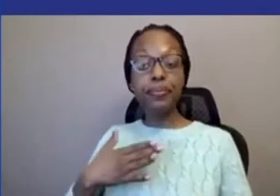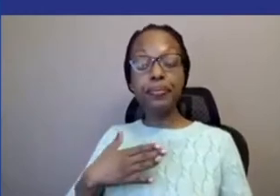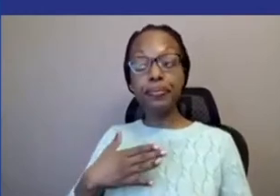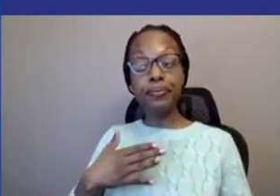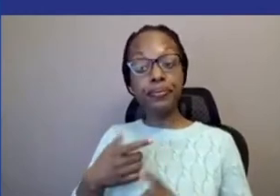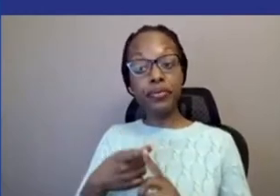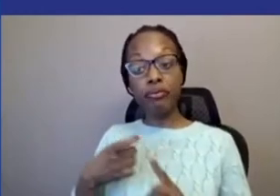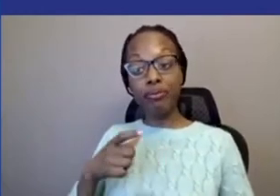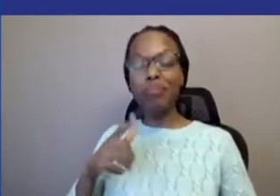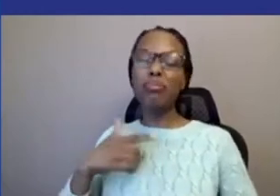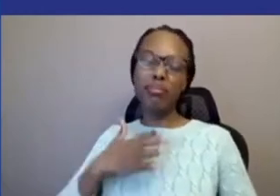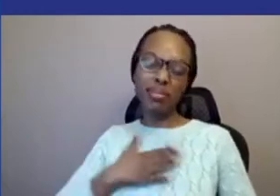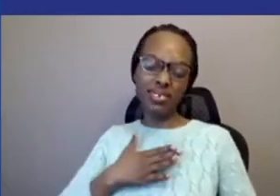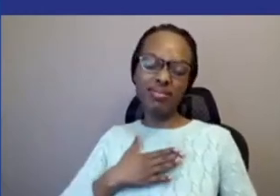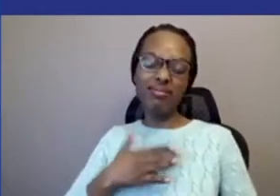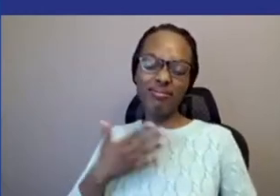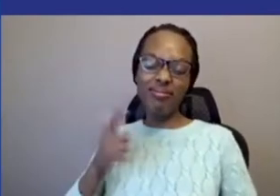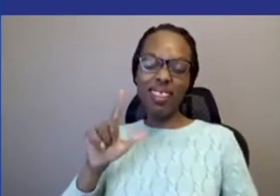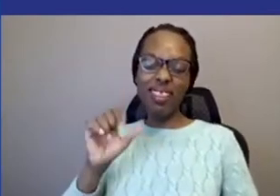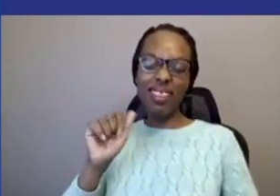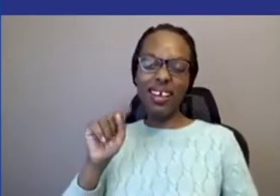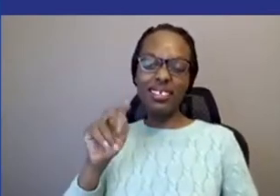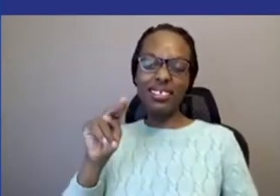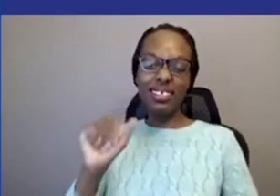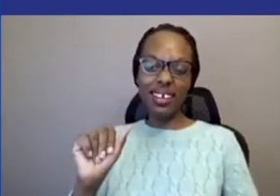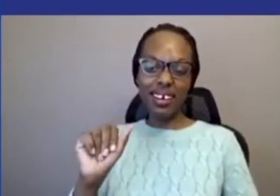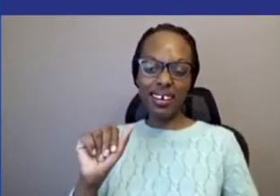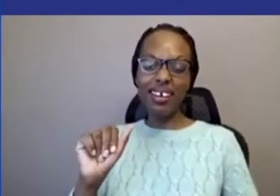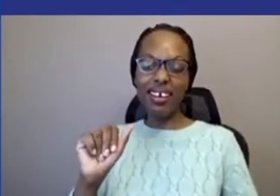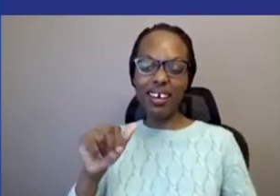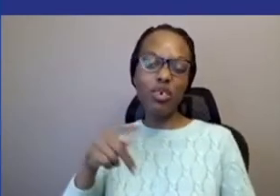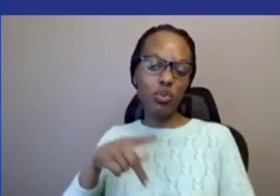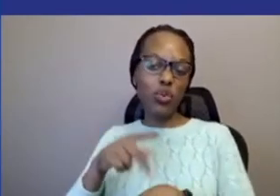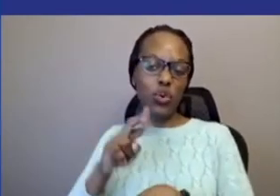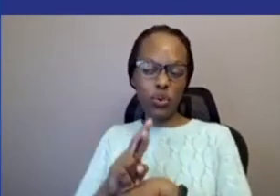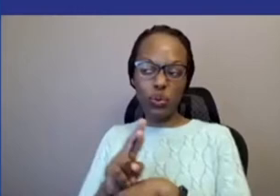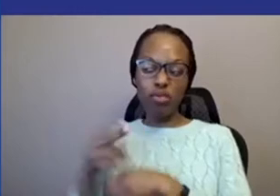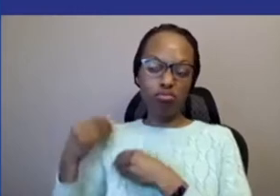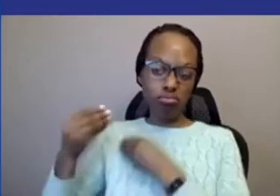descent, non-disabled woman.